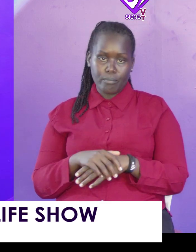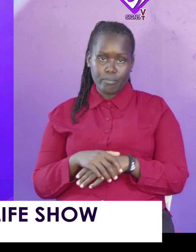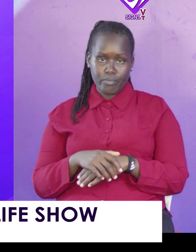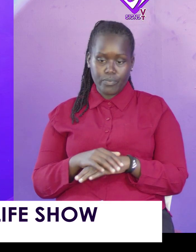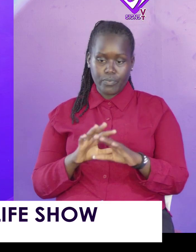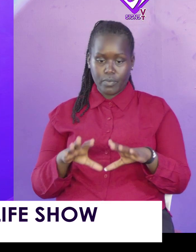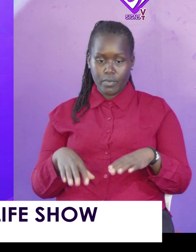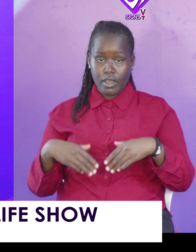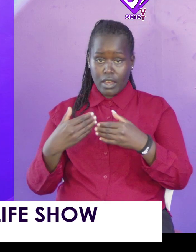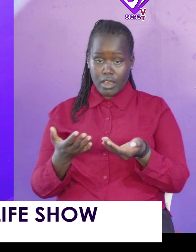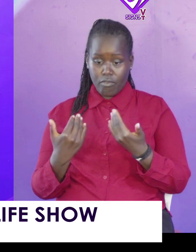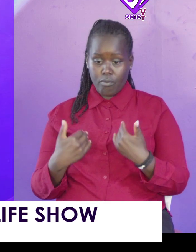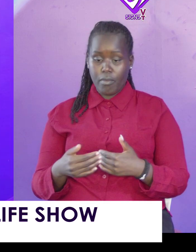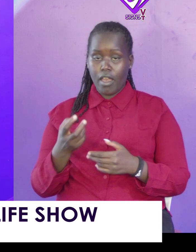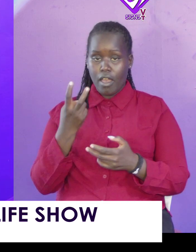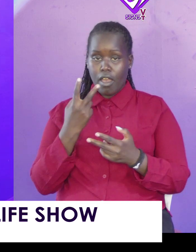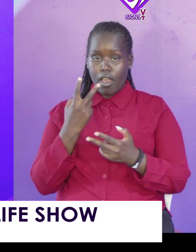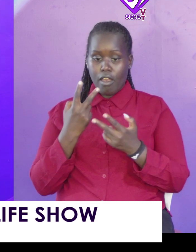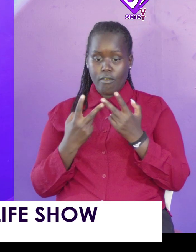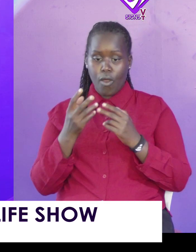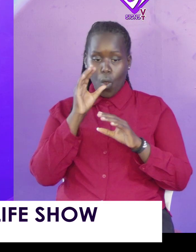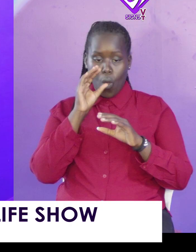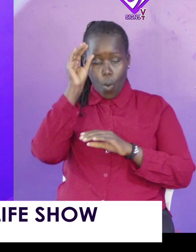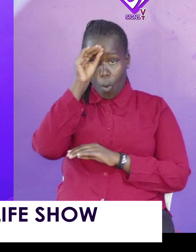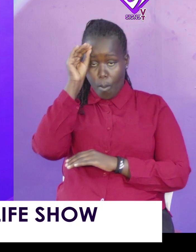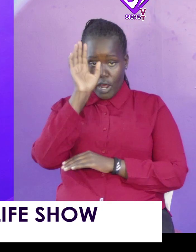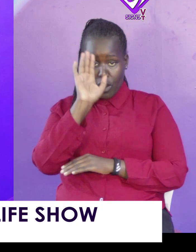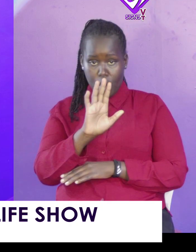Give me your views on this on